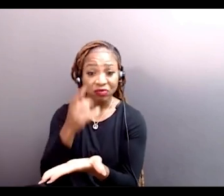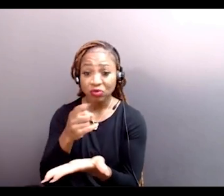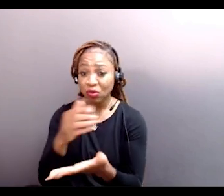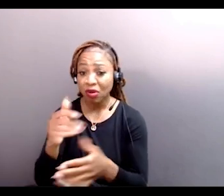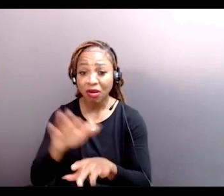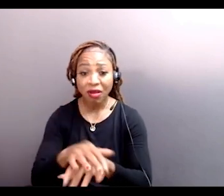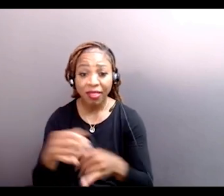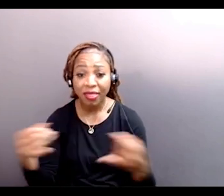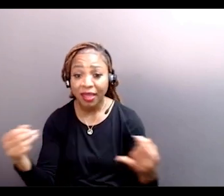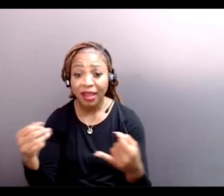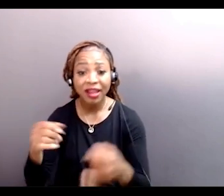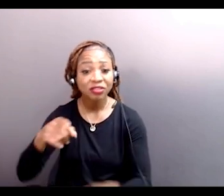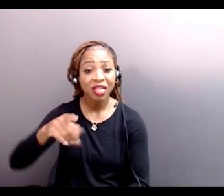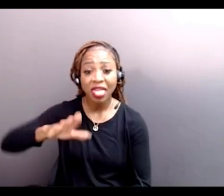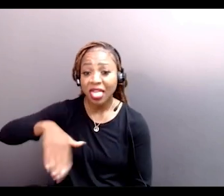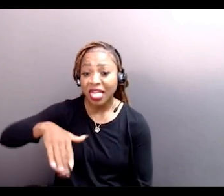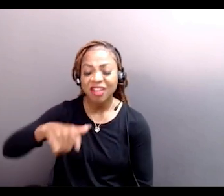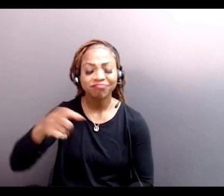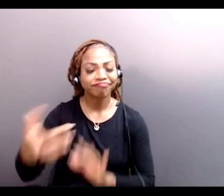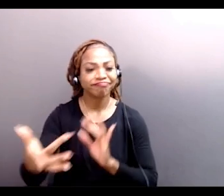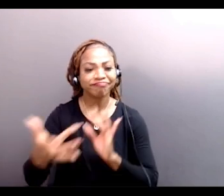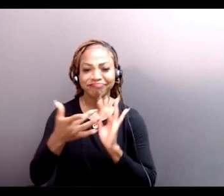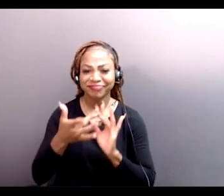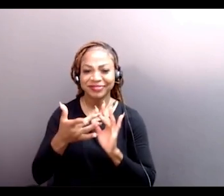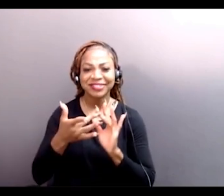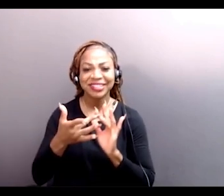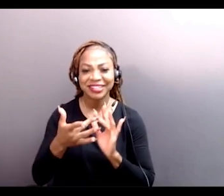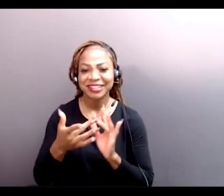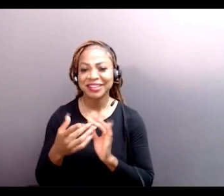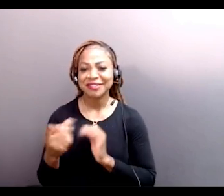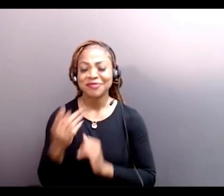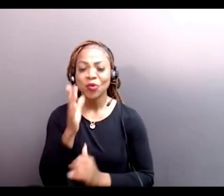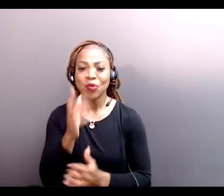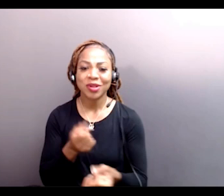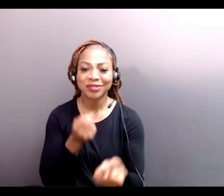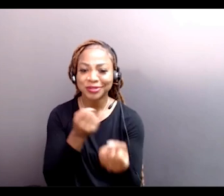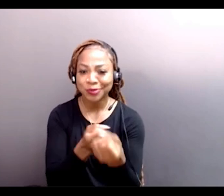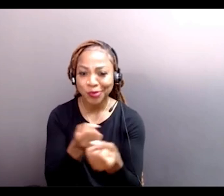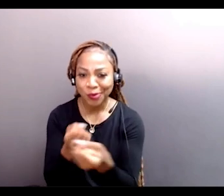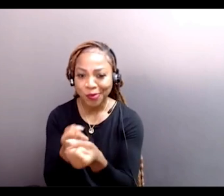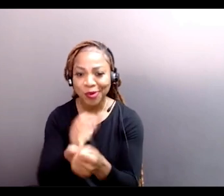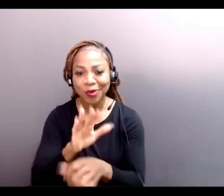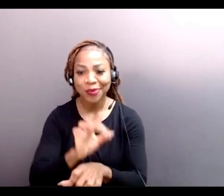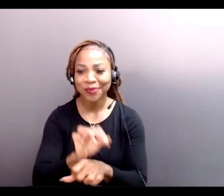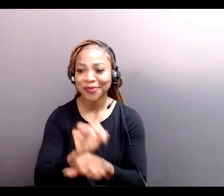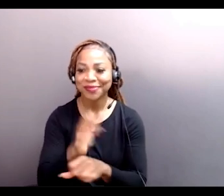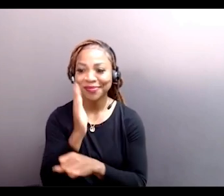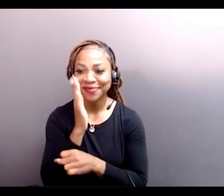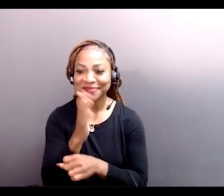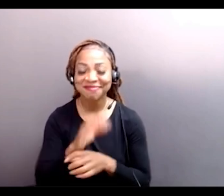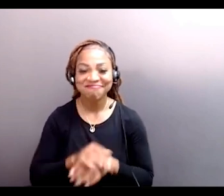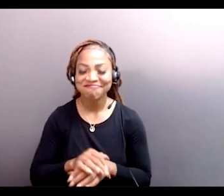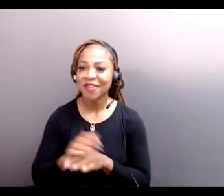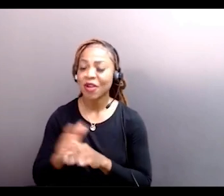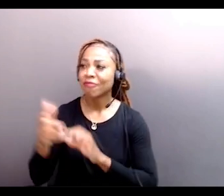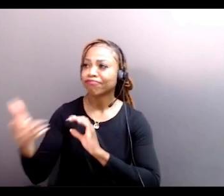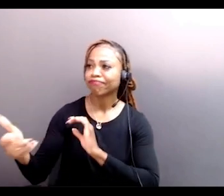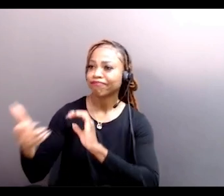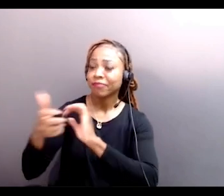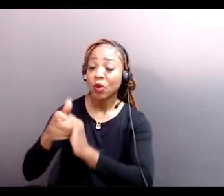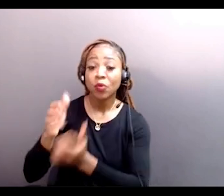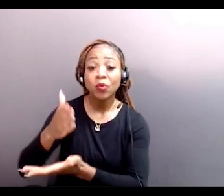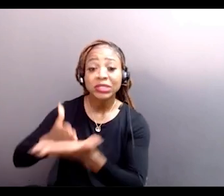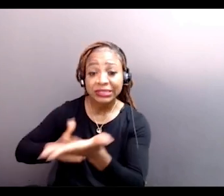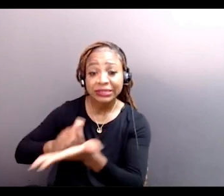them and we're not doing that already, reach out to us. We are here to support that work. And so actively working with